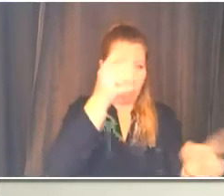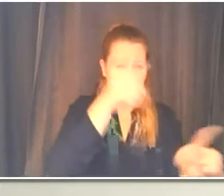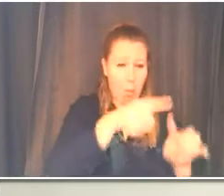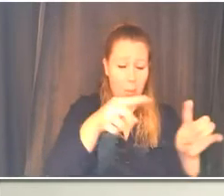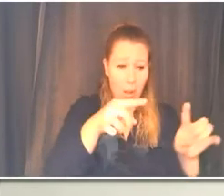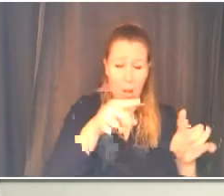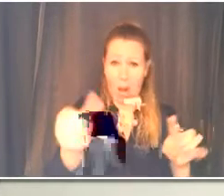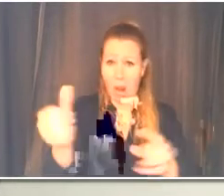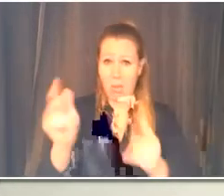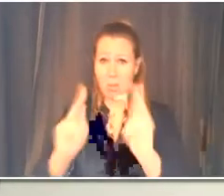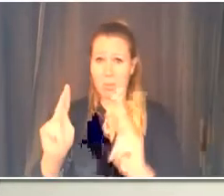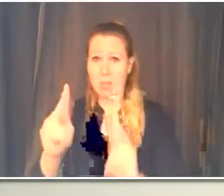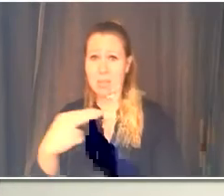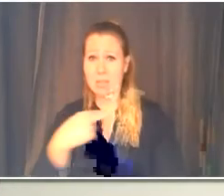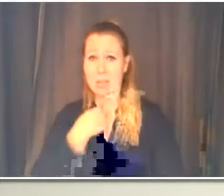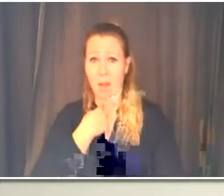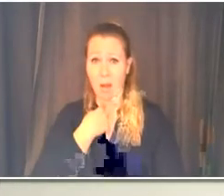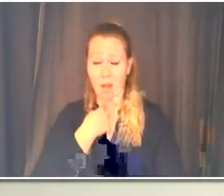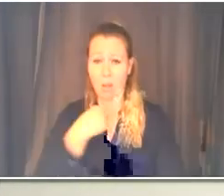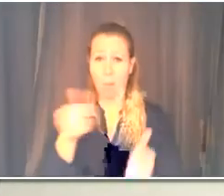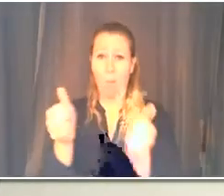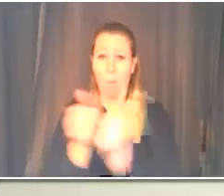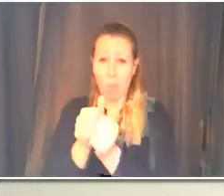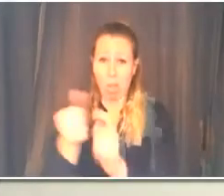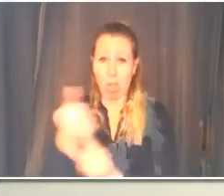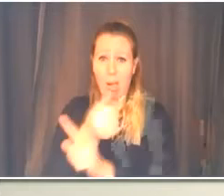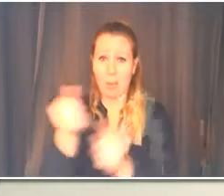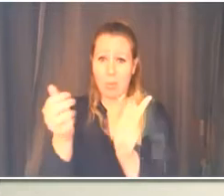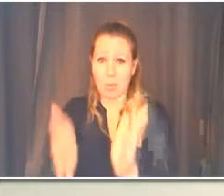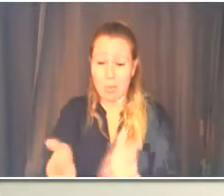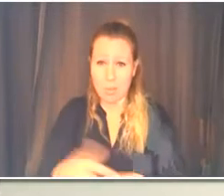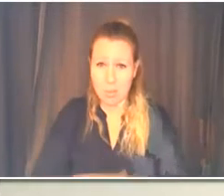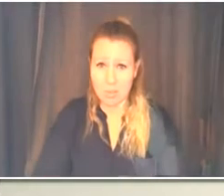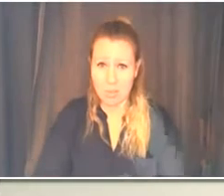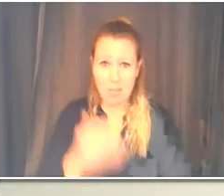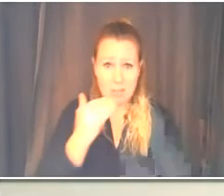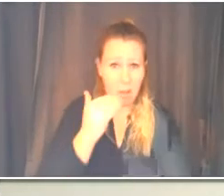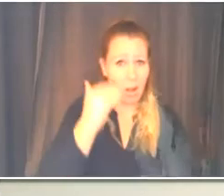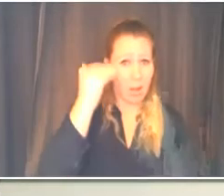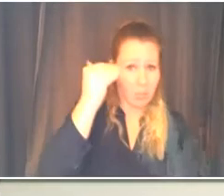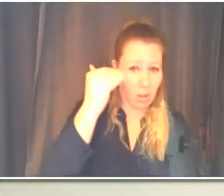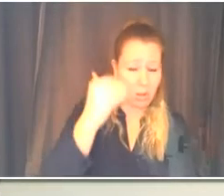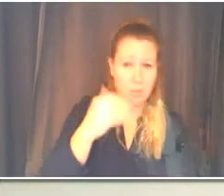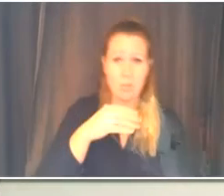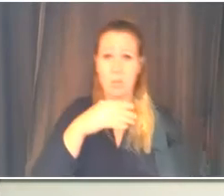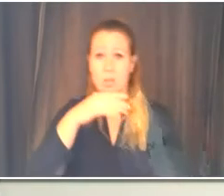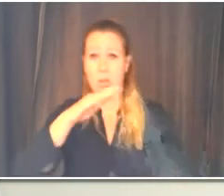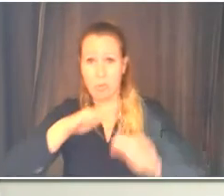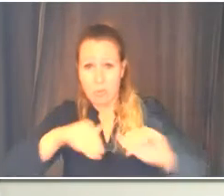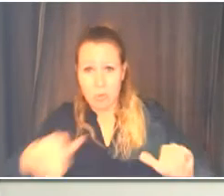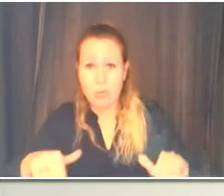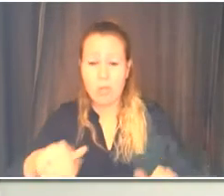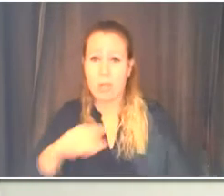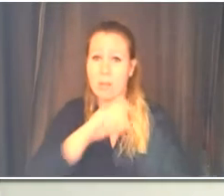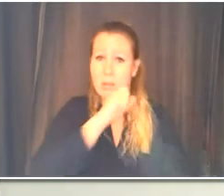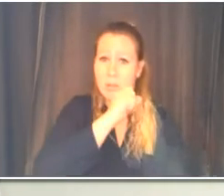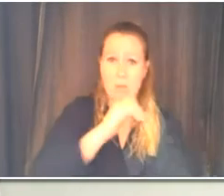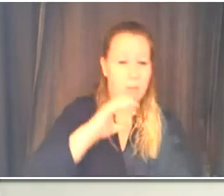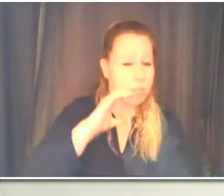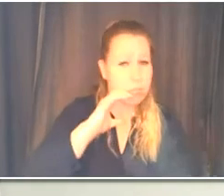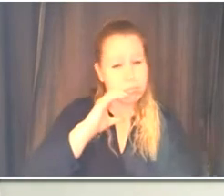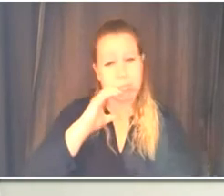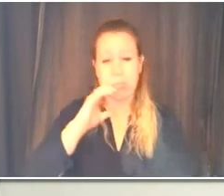in this moment because of covid-19 but it is a little alarming to me that the officers aren't